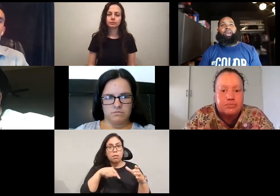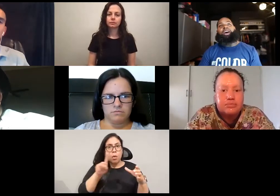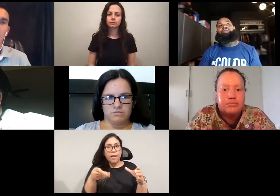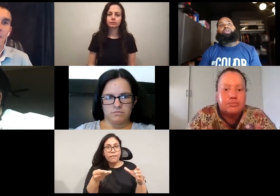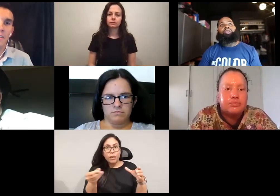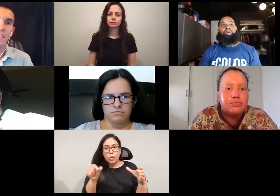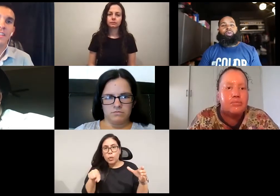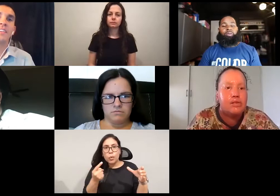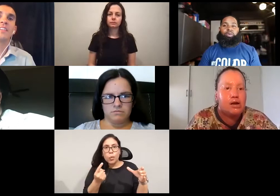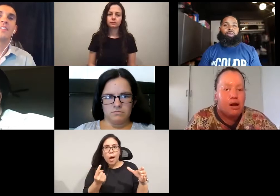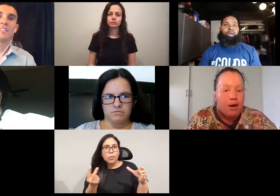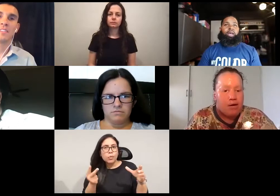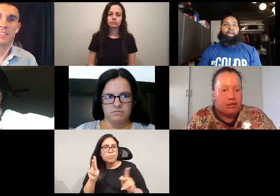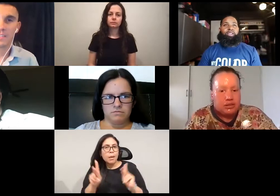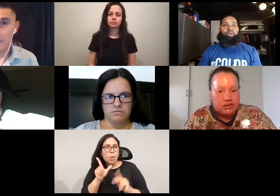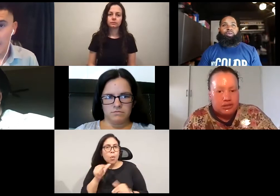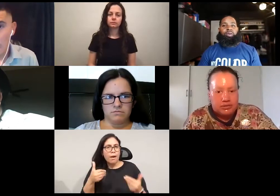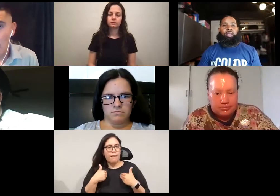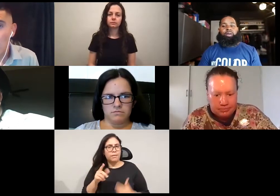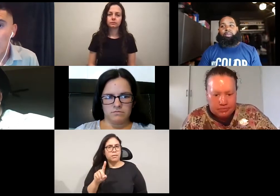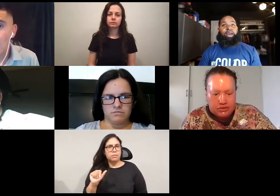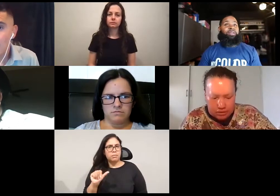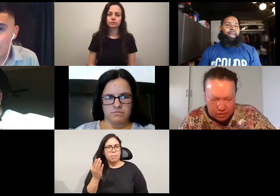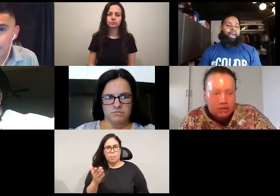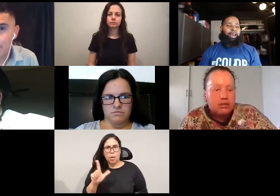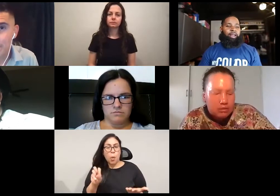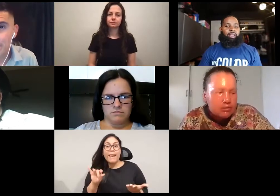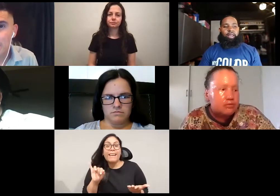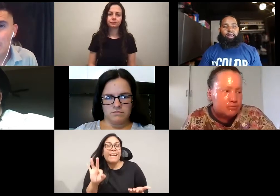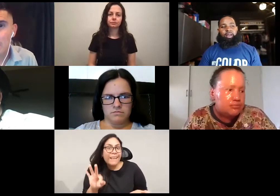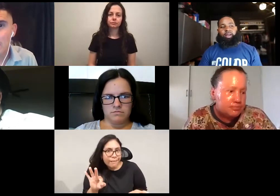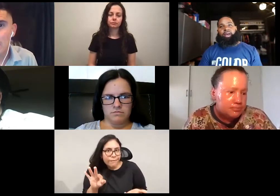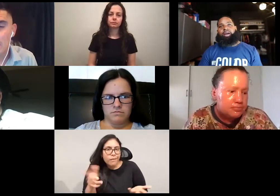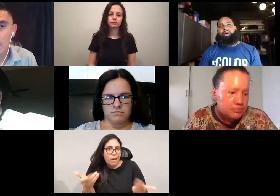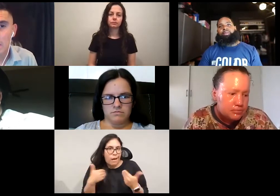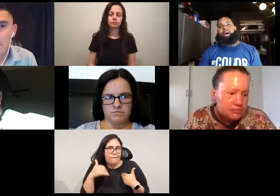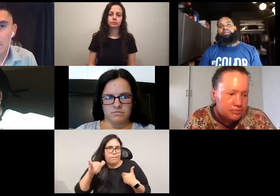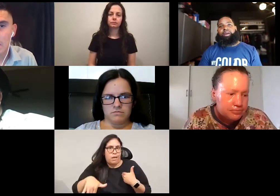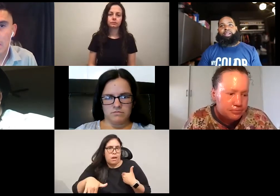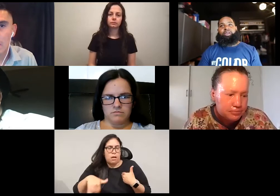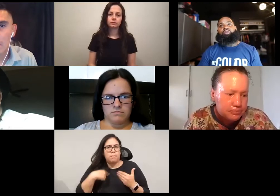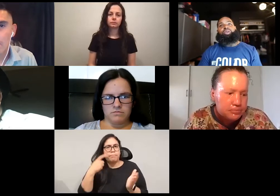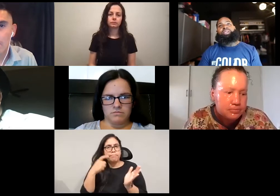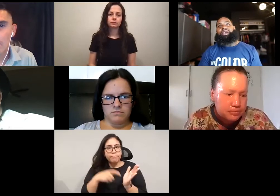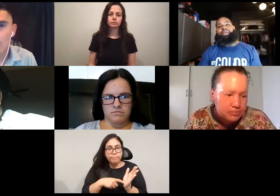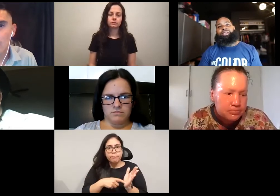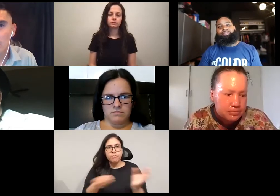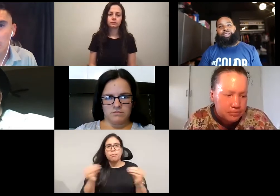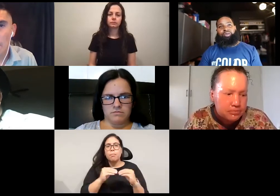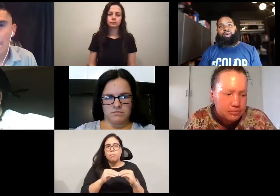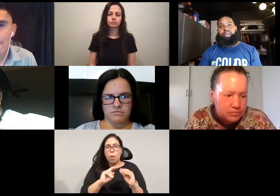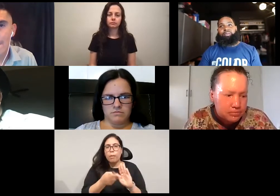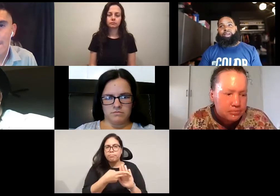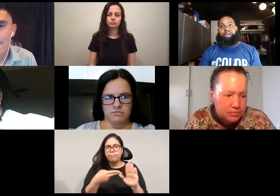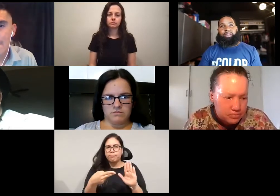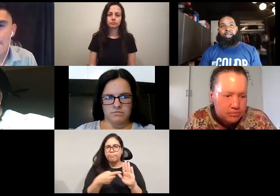only have one or two people. And so if that, and I found that there's more stigmas based